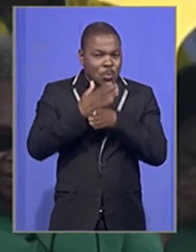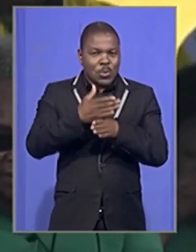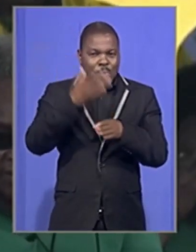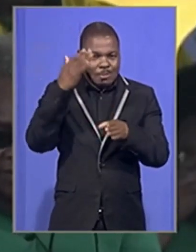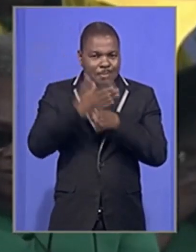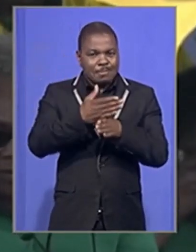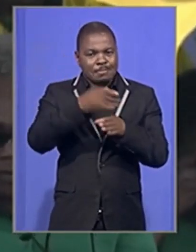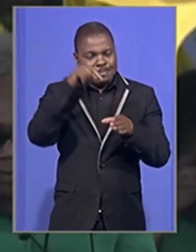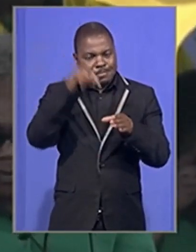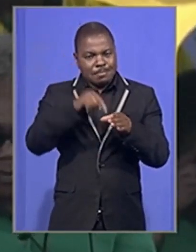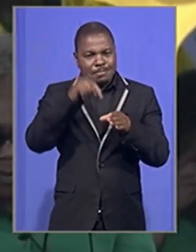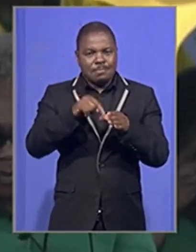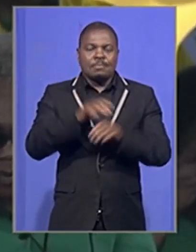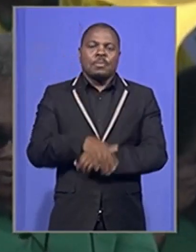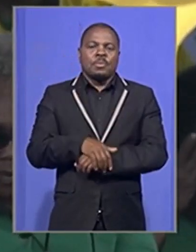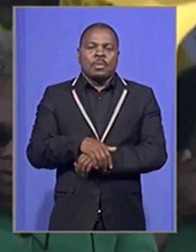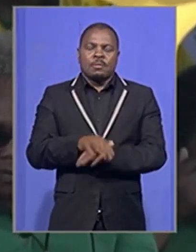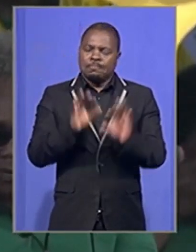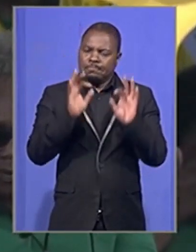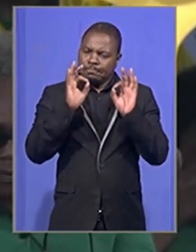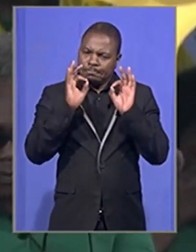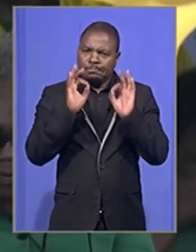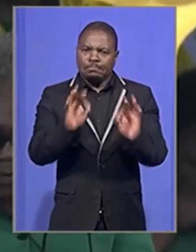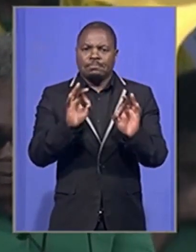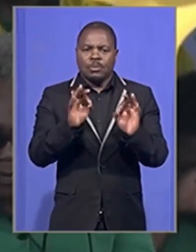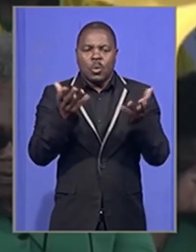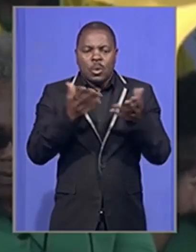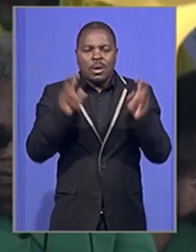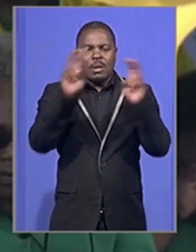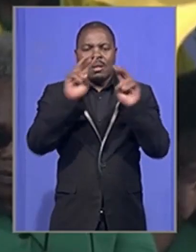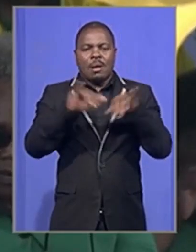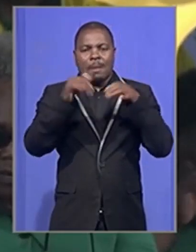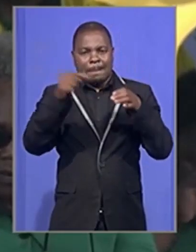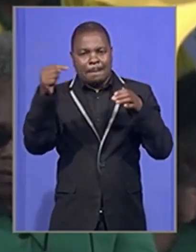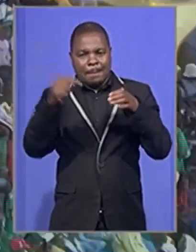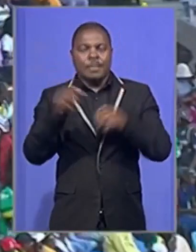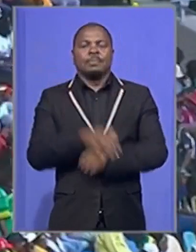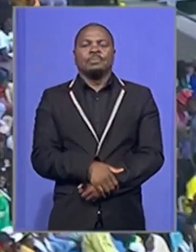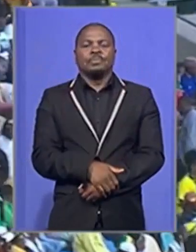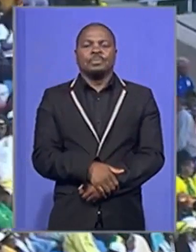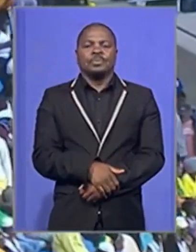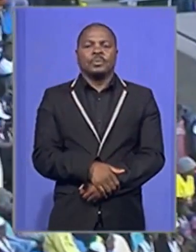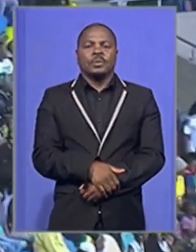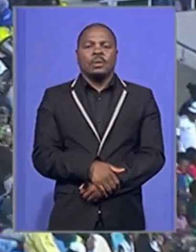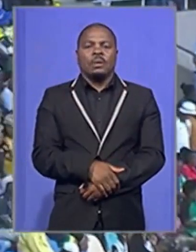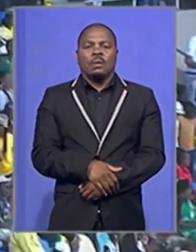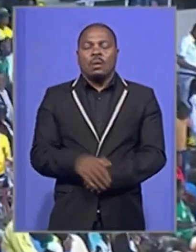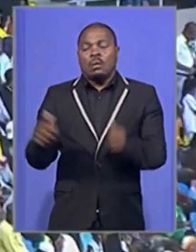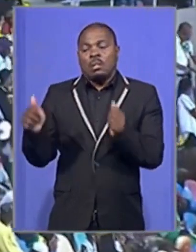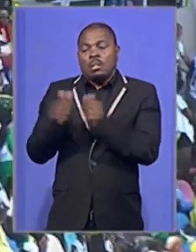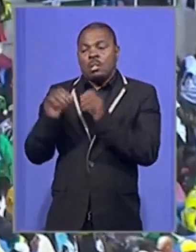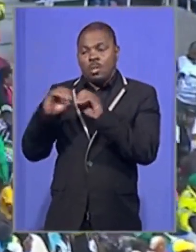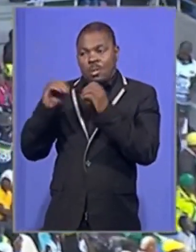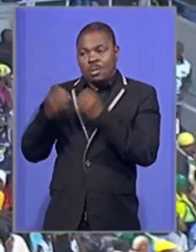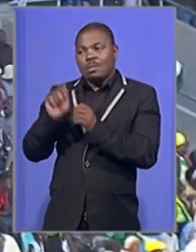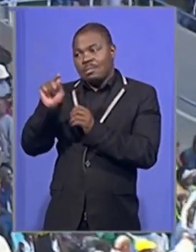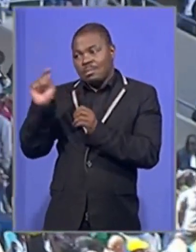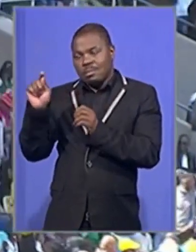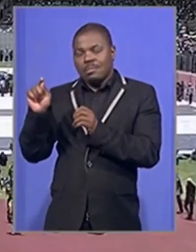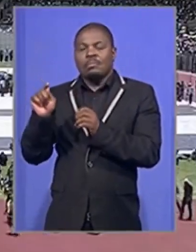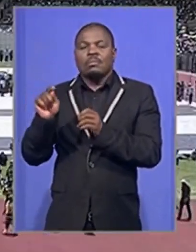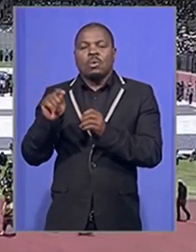sebetsang ka tsela e tshwanetseng Eskom mane. Mekgatlo ya selekane sa mahatammoho le